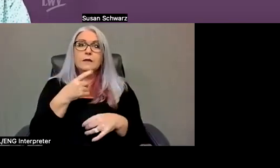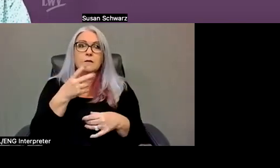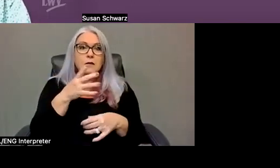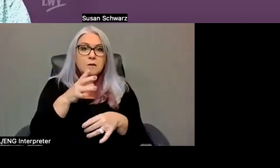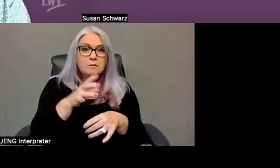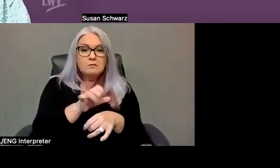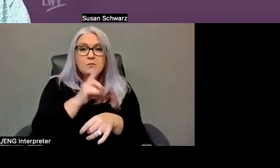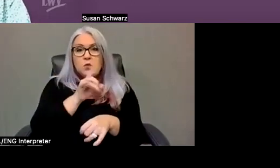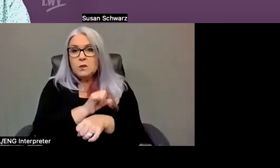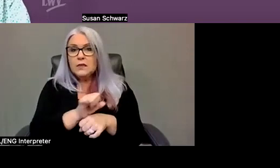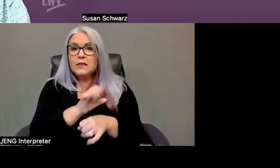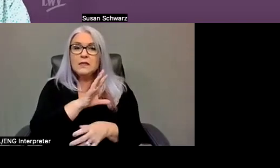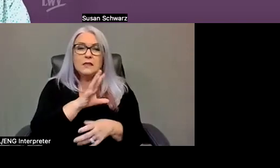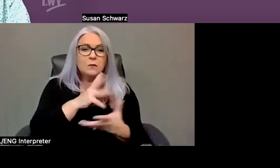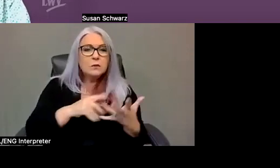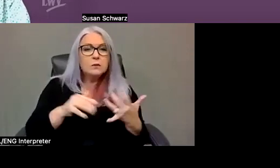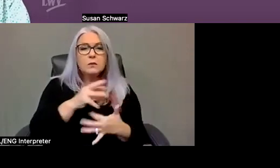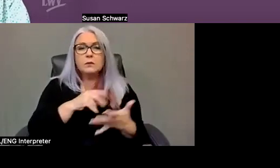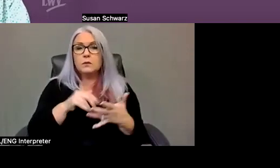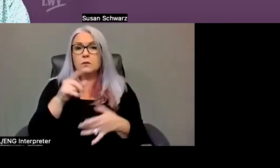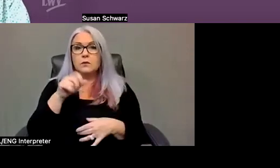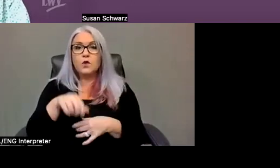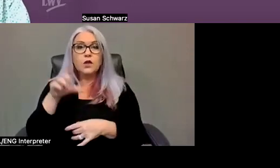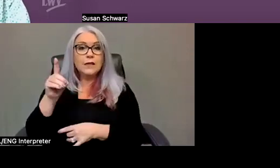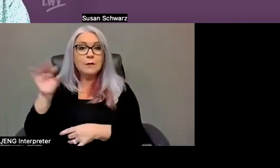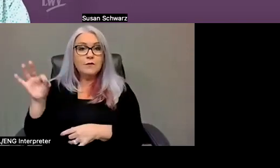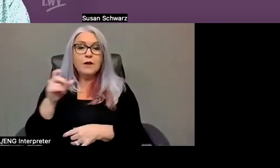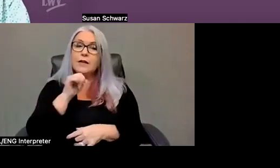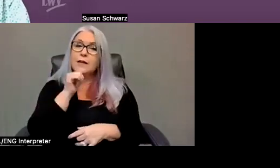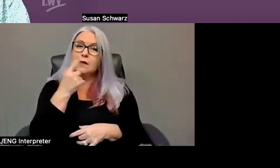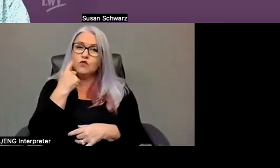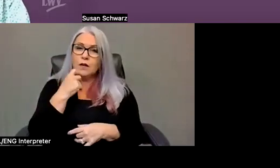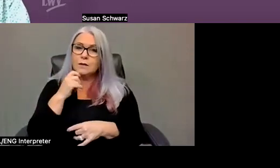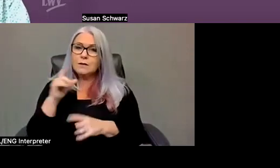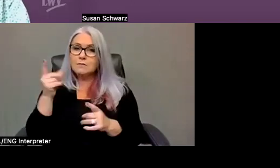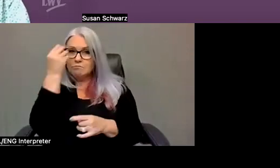there and guide him a little more than just from a board meeting.